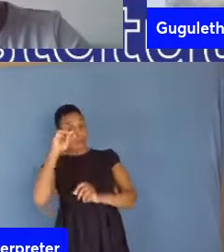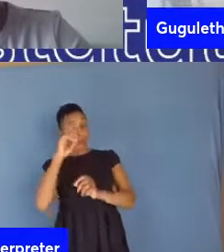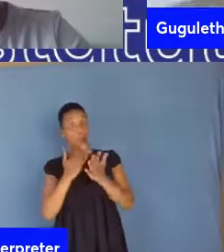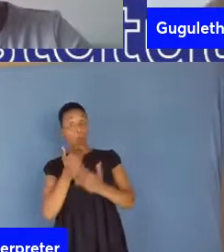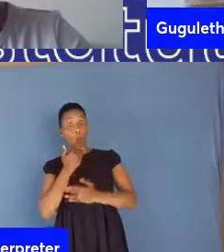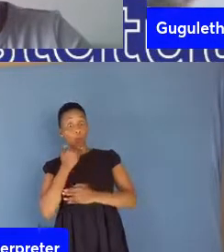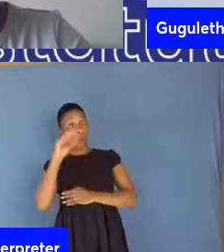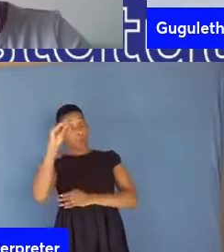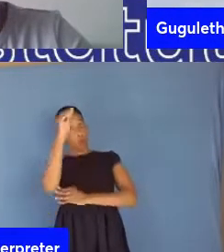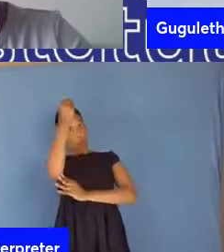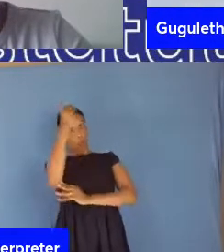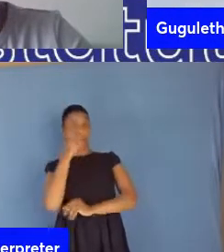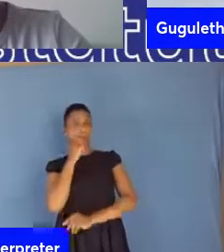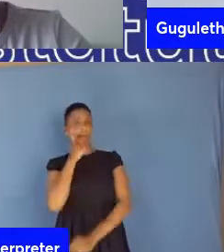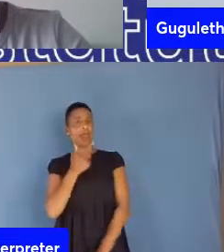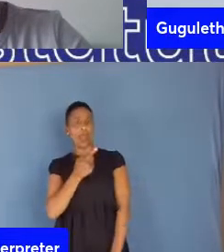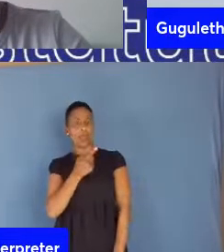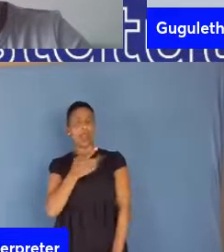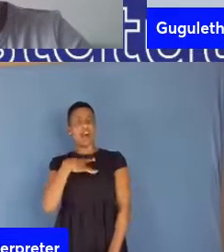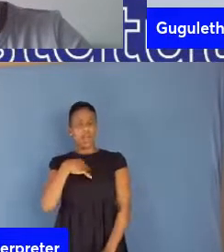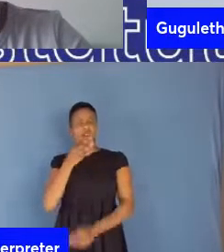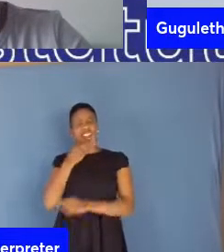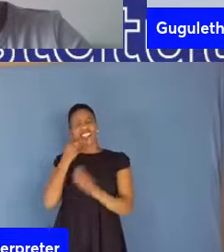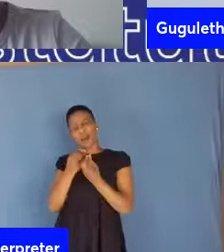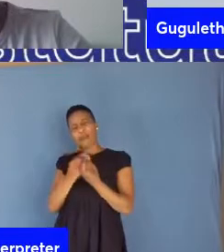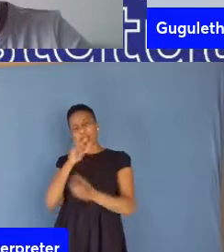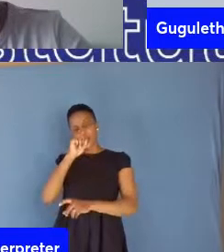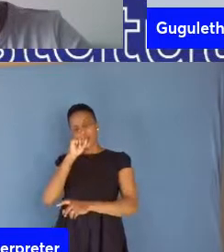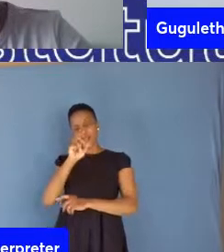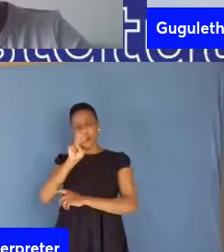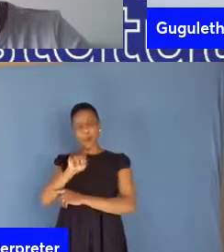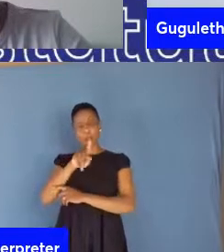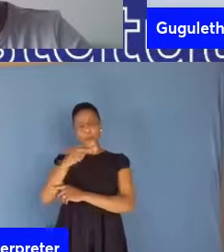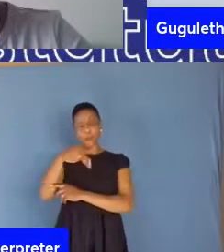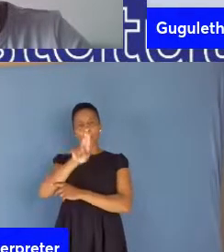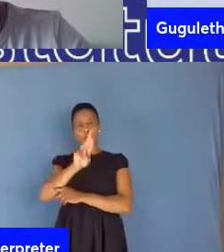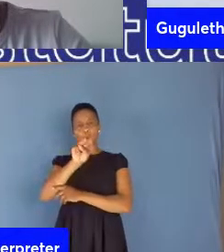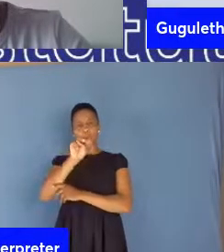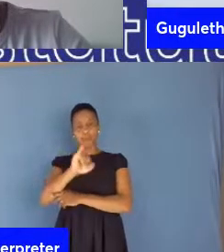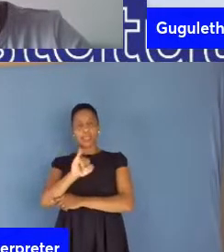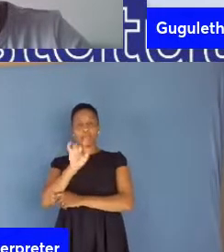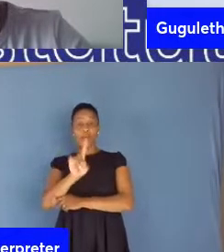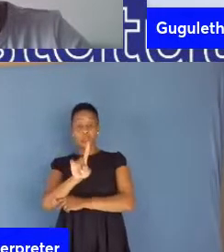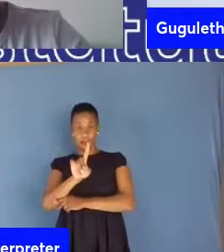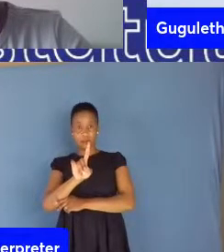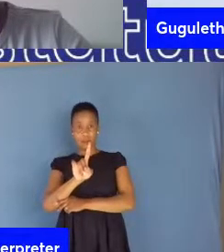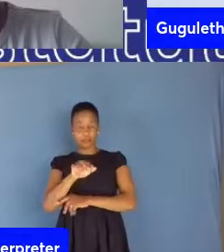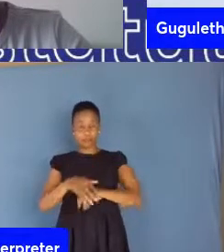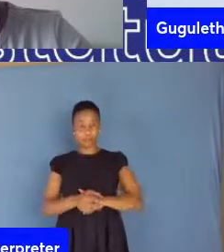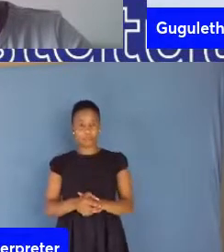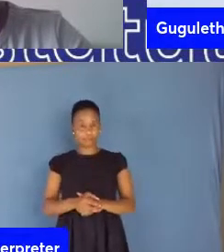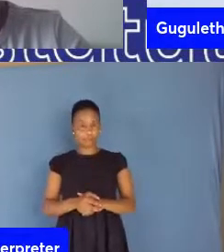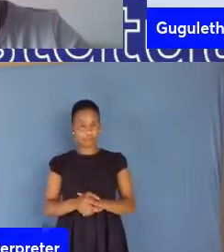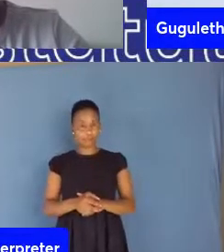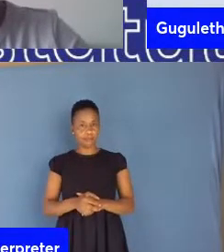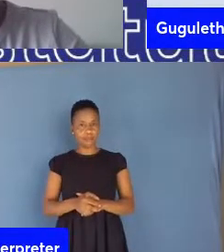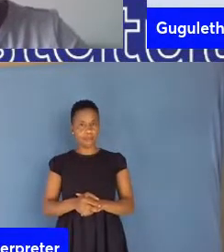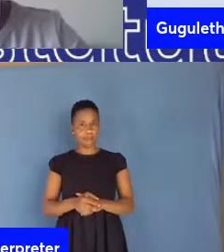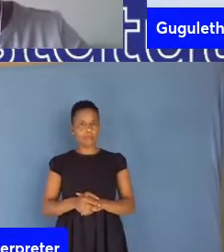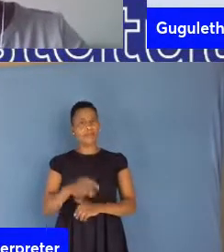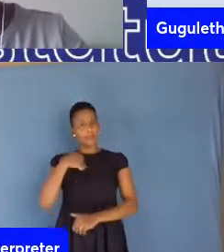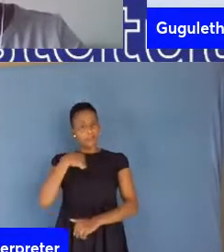something, Sis Mpumi Uguti. As men, as far as I can